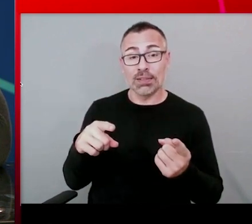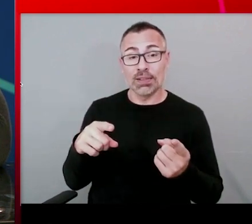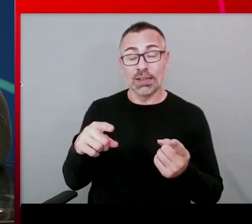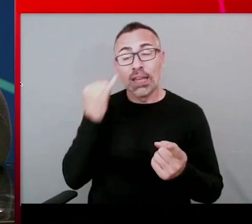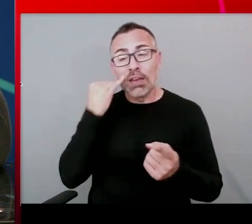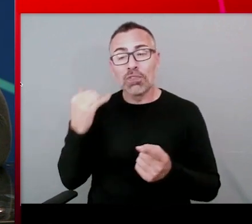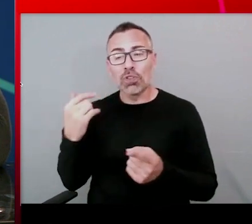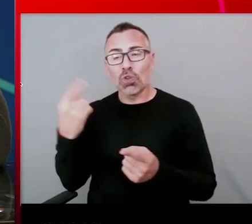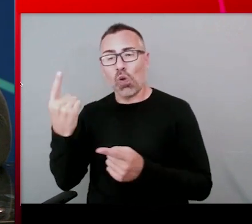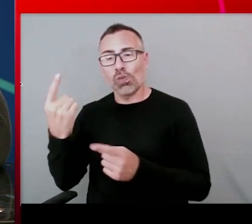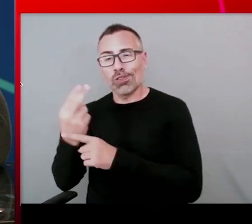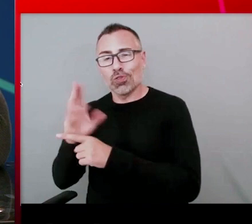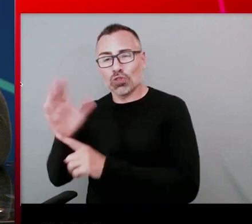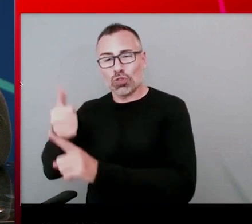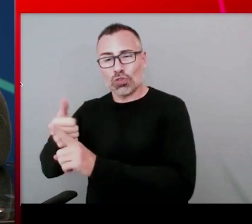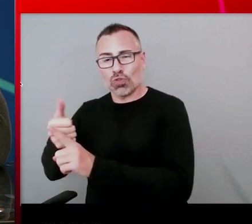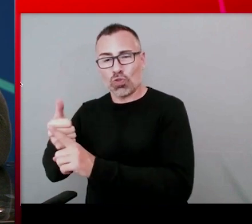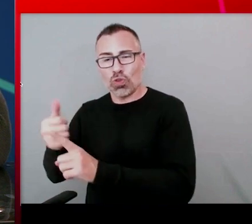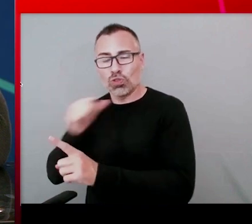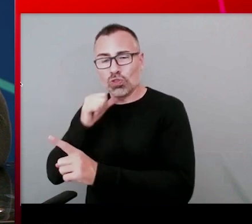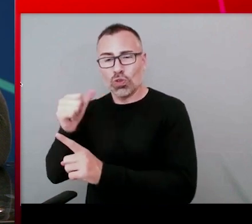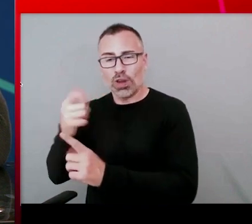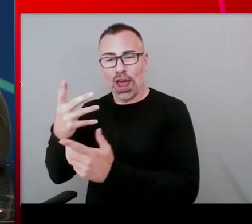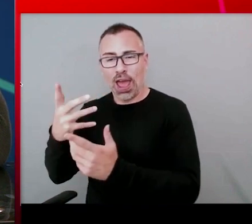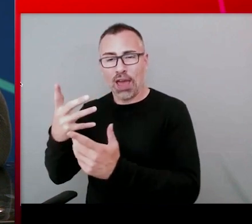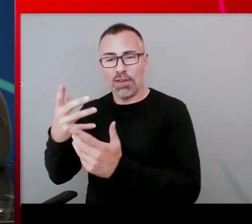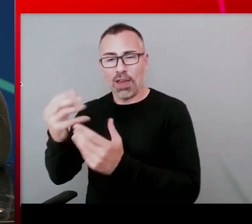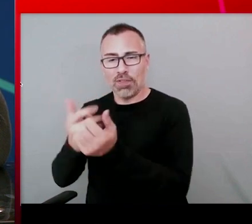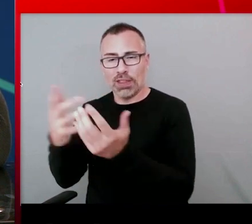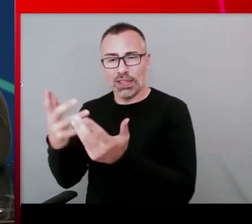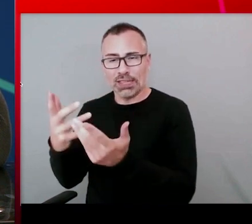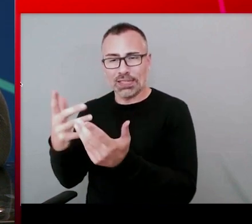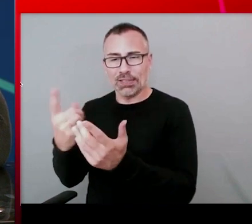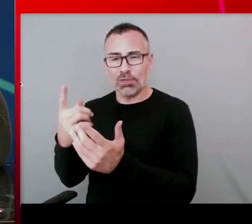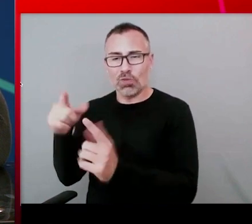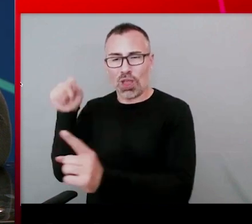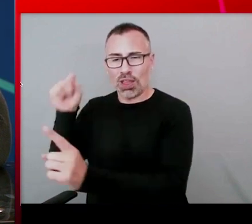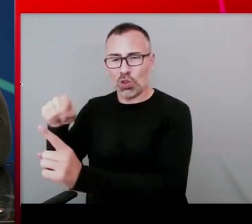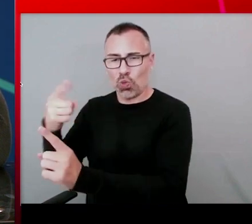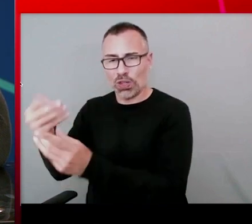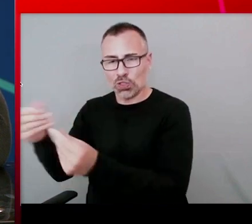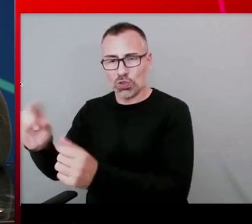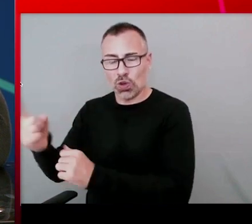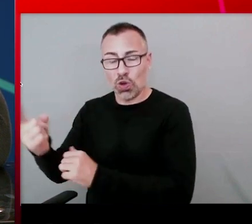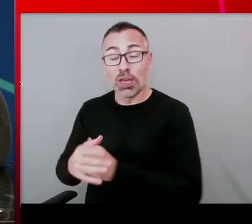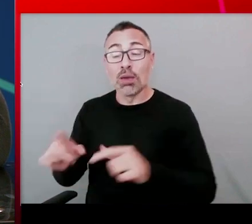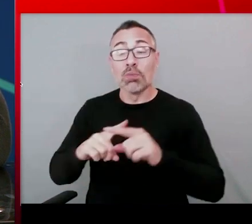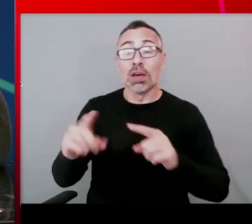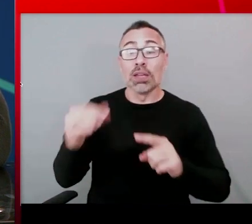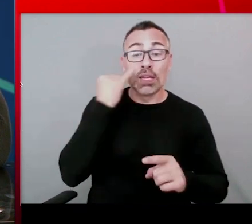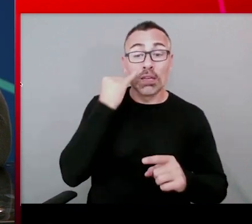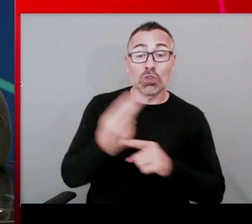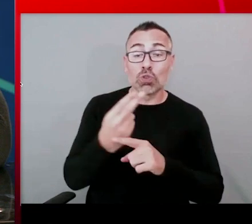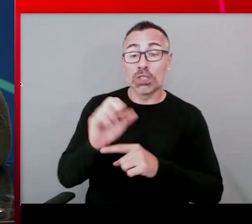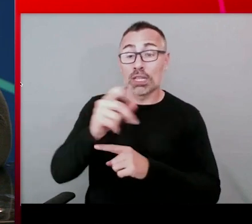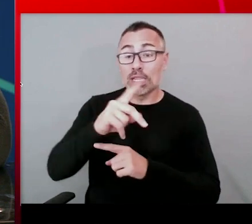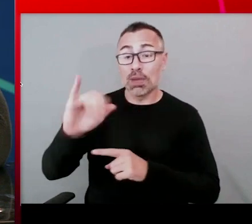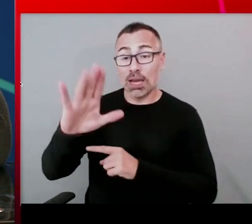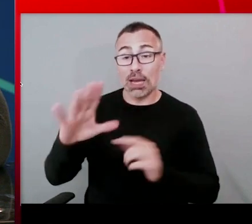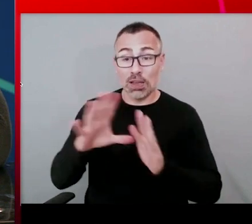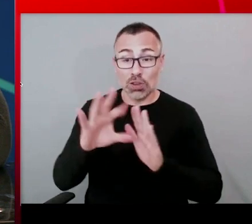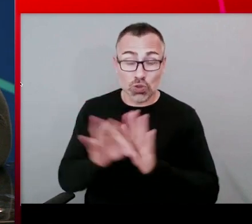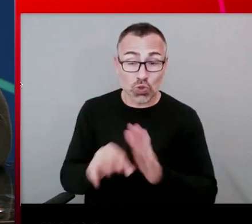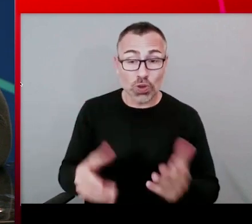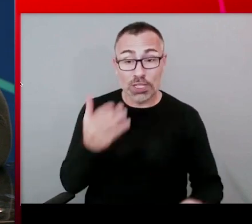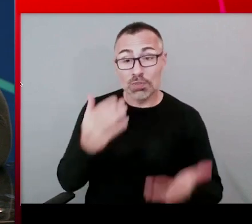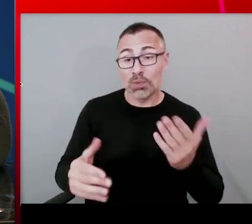consequences of not sending the data out. If you're using any APM of your choice, the typical KPIs that you monitor for